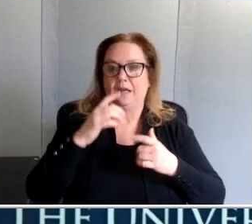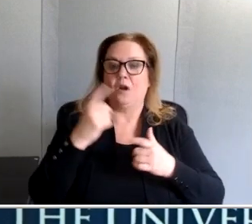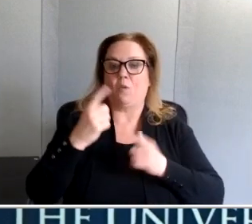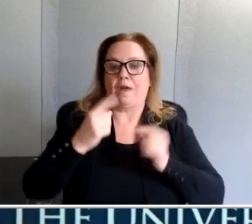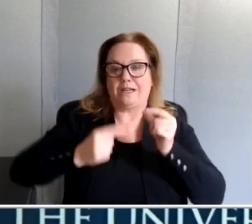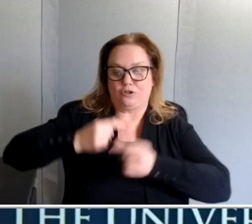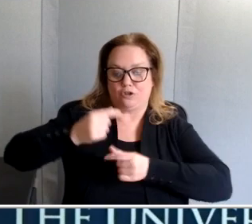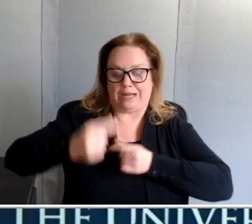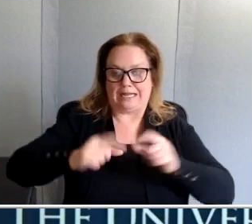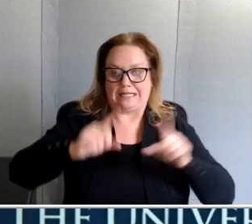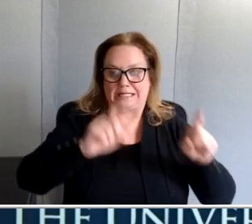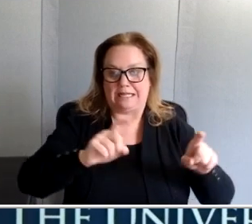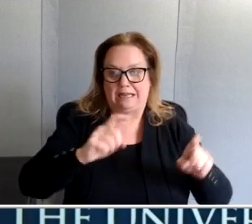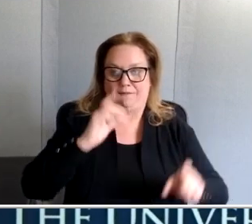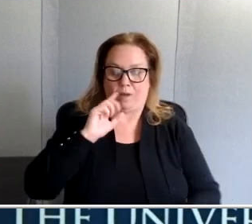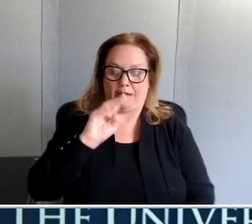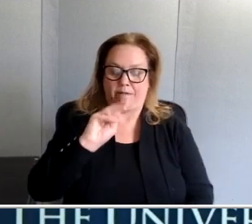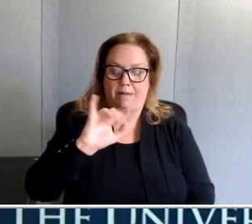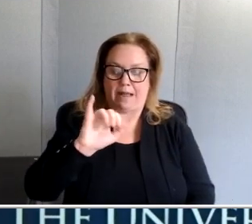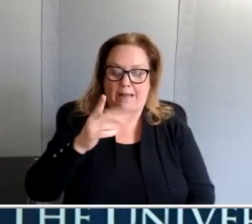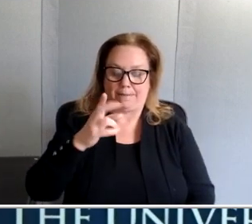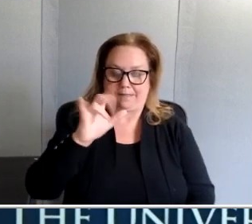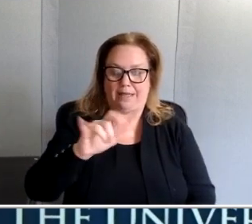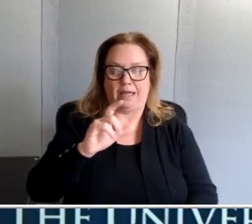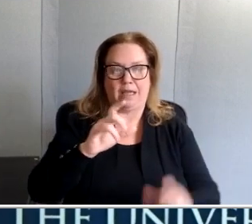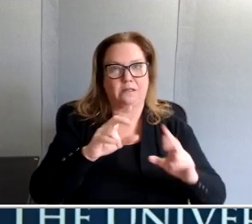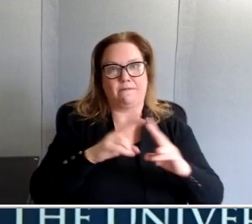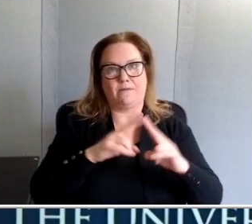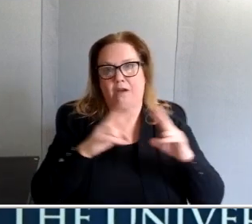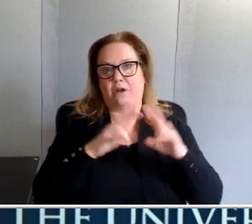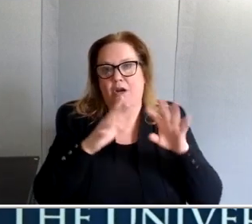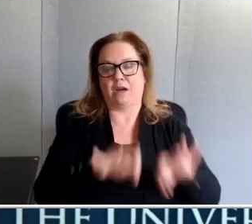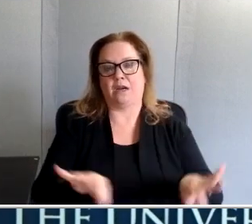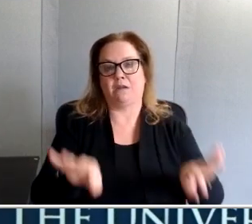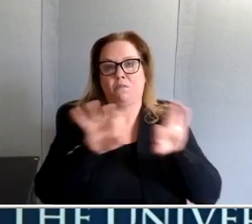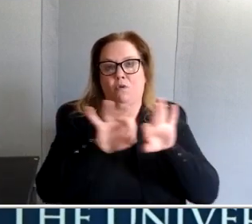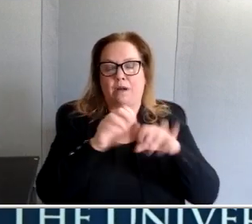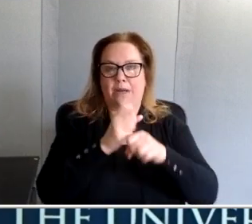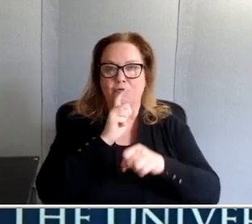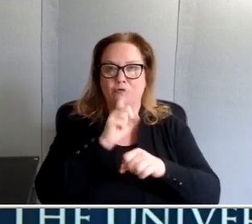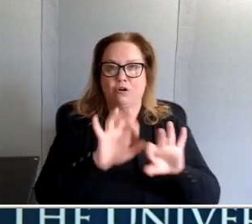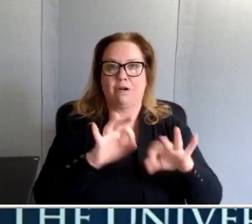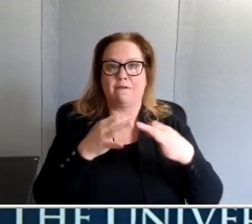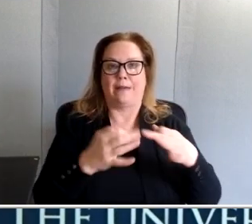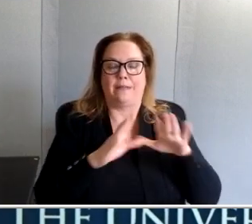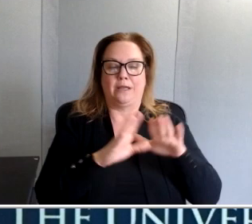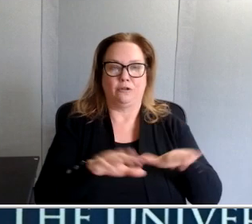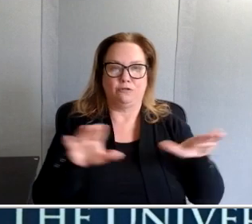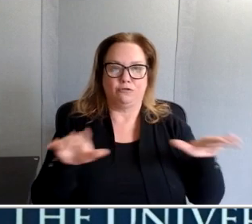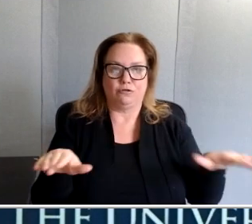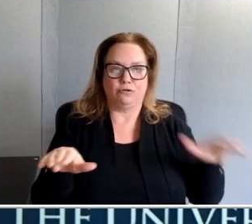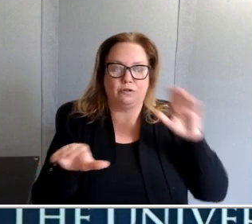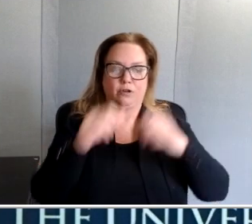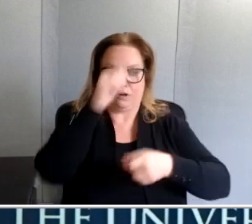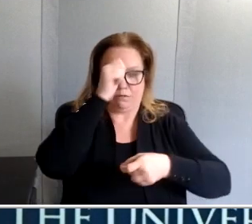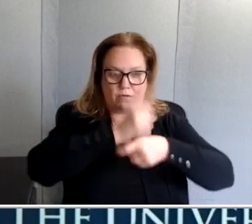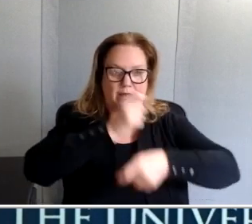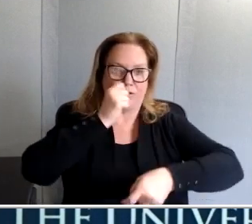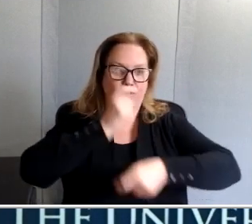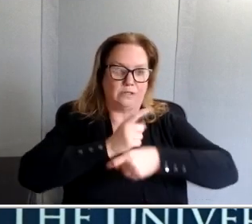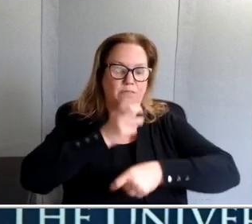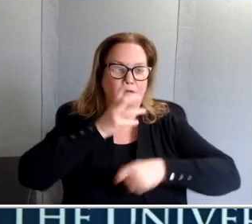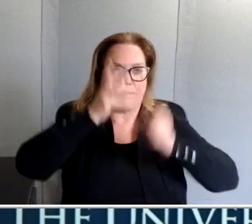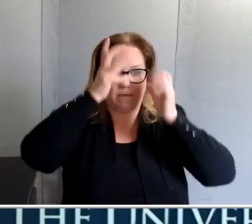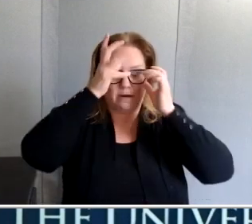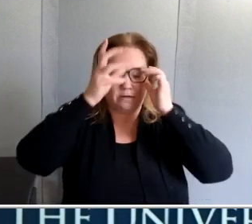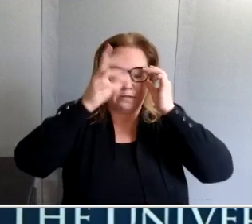That if you have hypertrophic cardiomyopathy, it's very imperative to ensure that your loved ones, your children, your brothers, sisters, your parents get tested